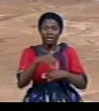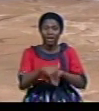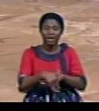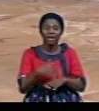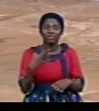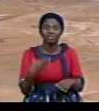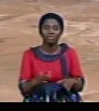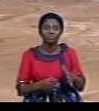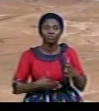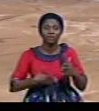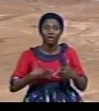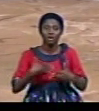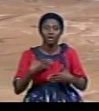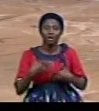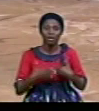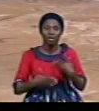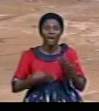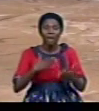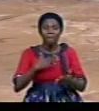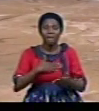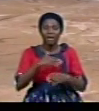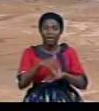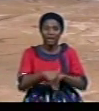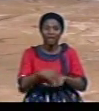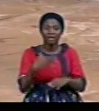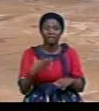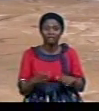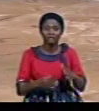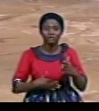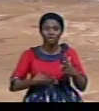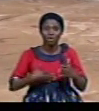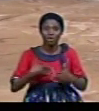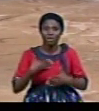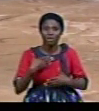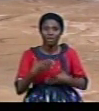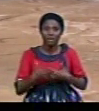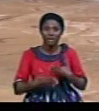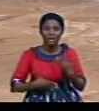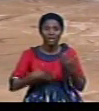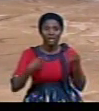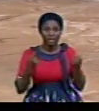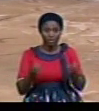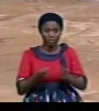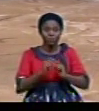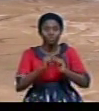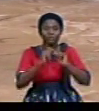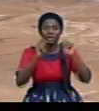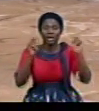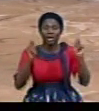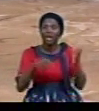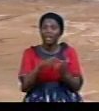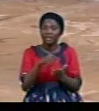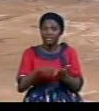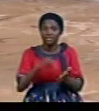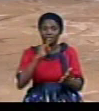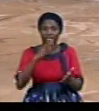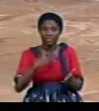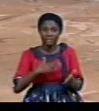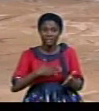my Night of Joy my nights of Joy Hallelujah